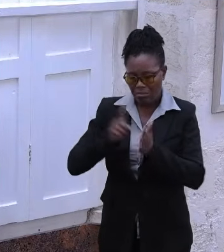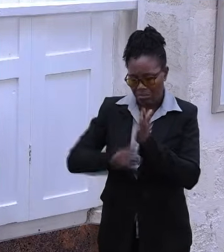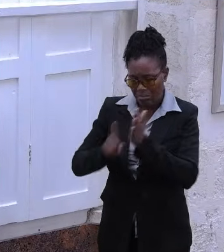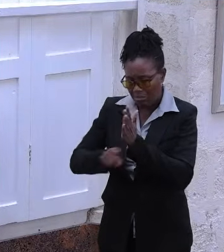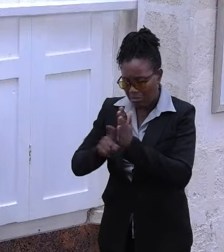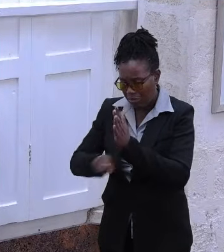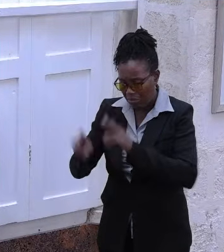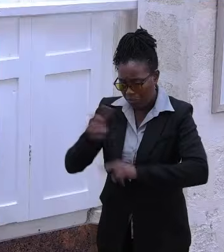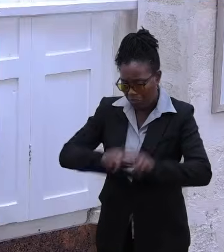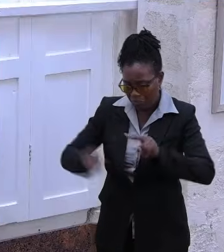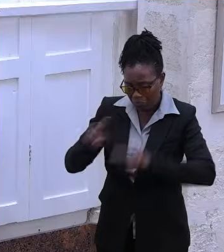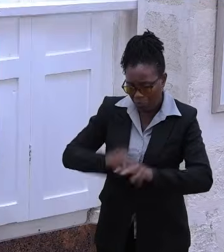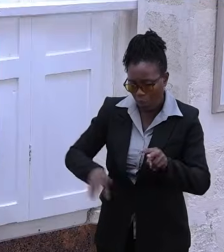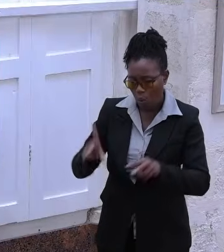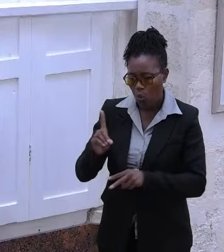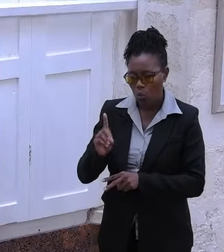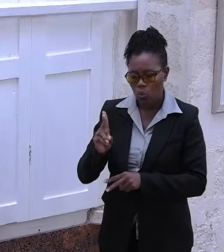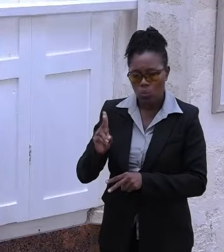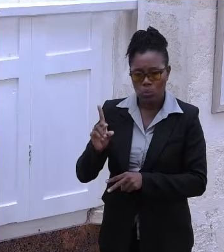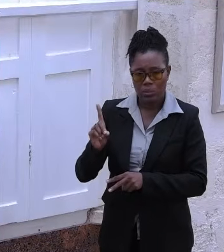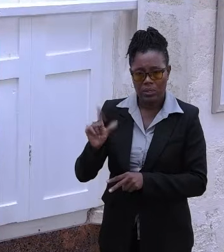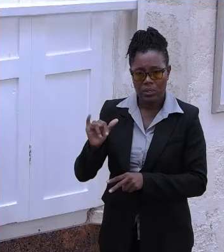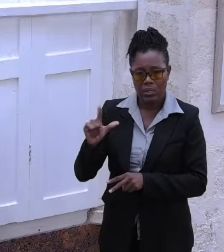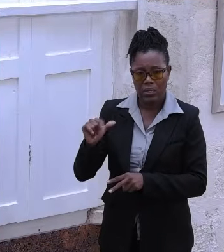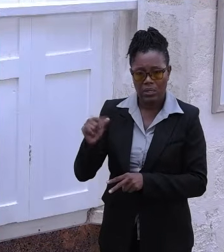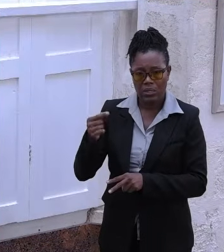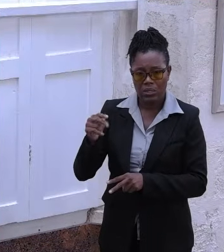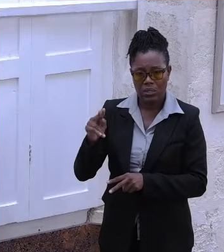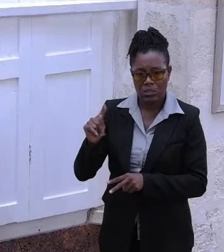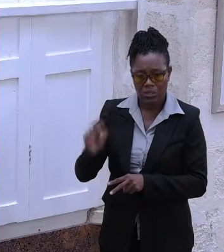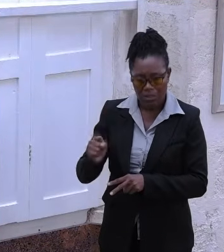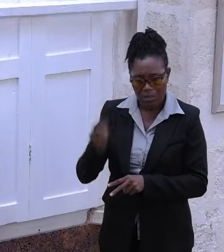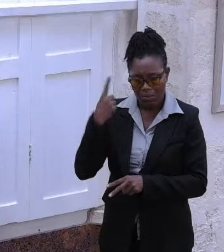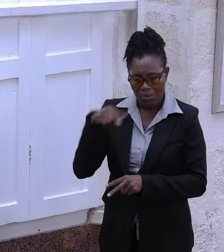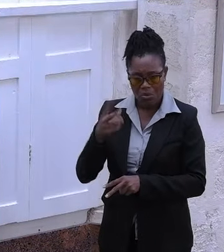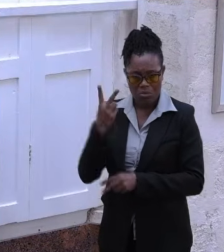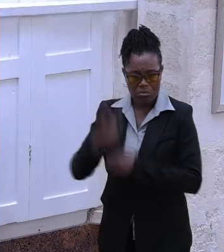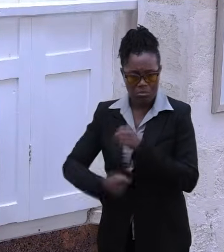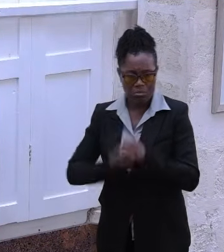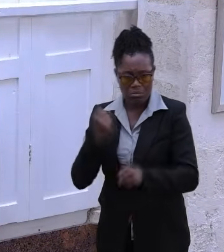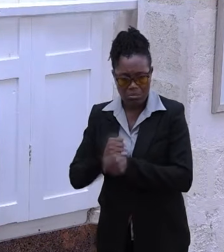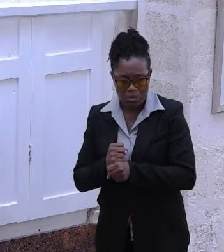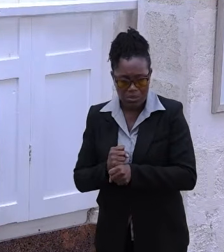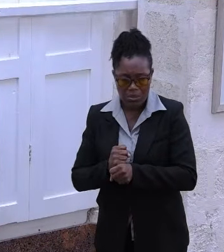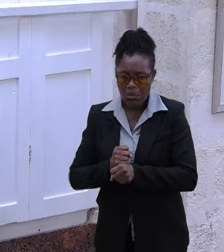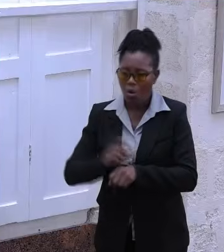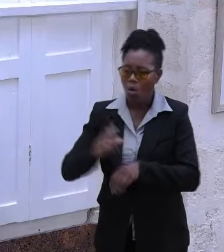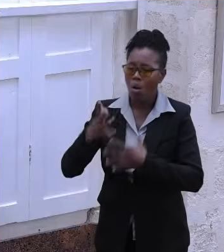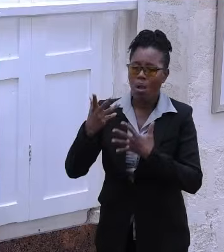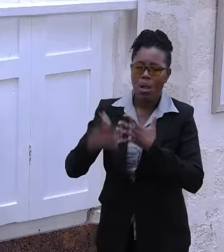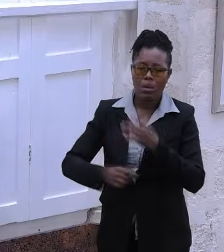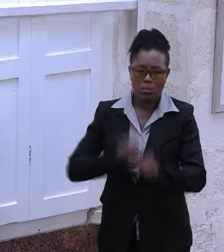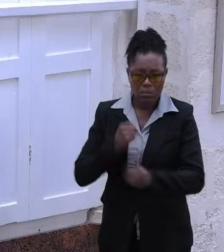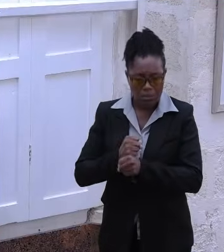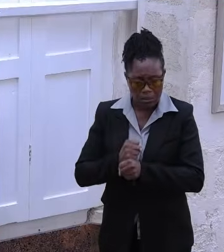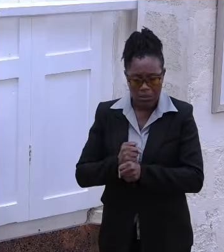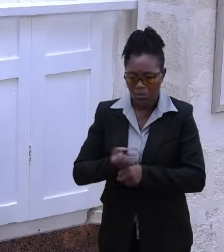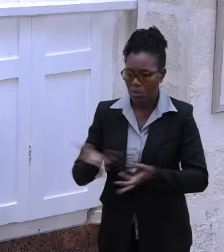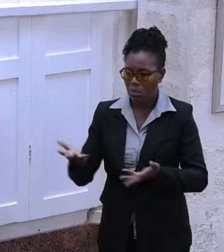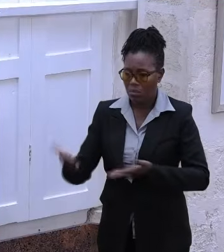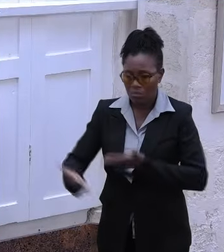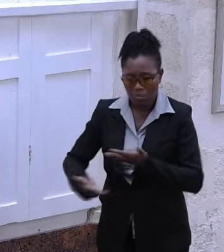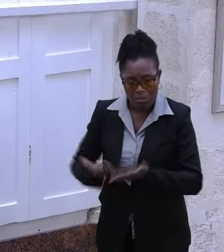due diligence, and come up with answers in 2 years? And that we, for all the years that we have facilitated people,